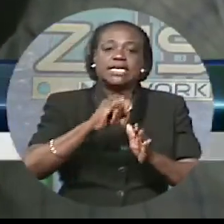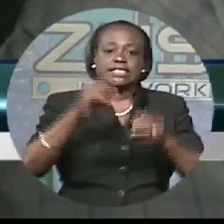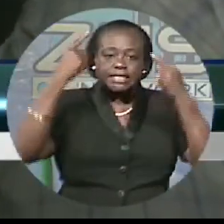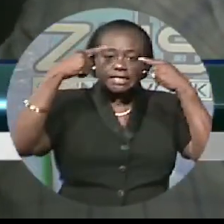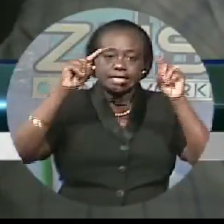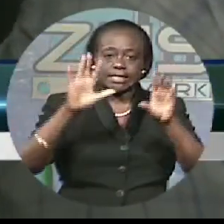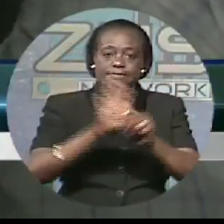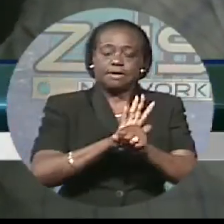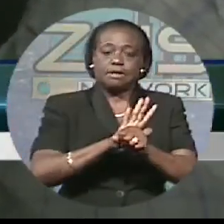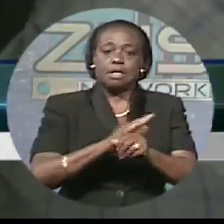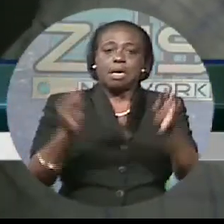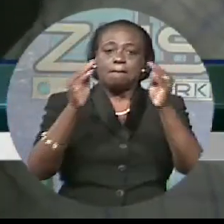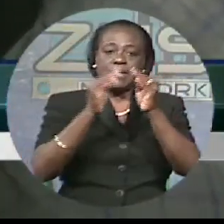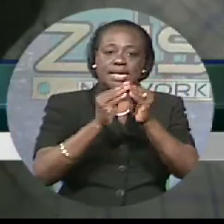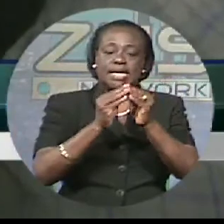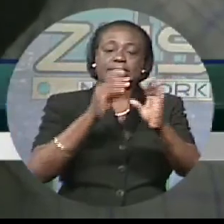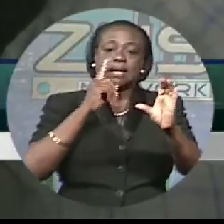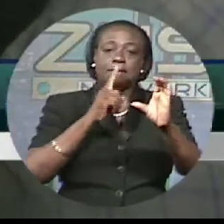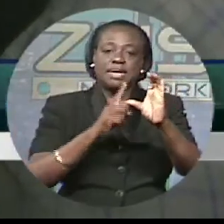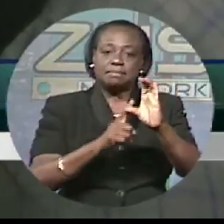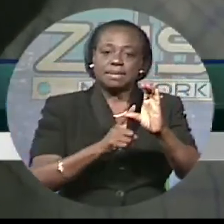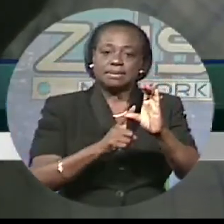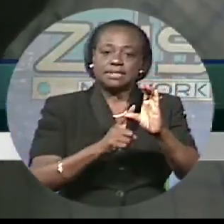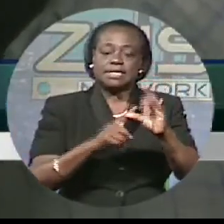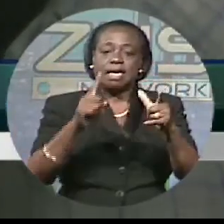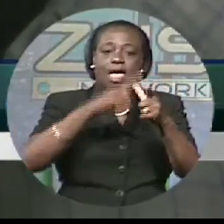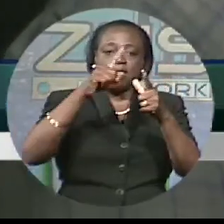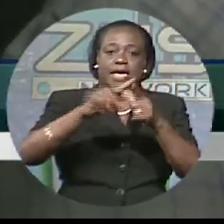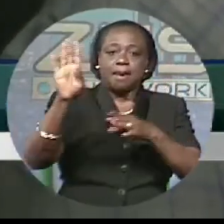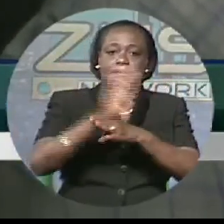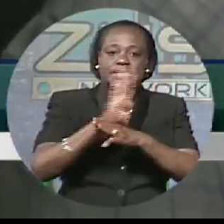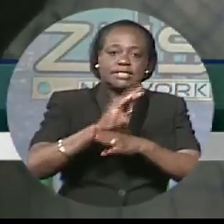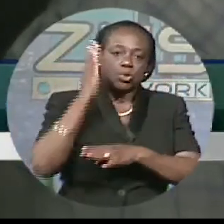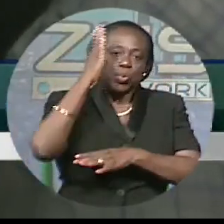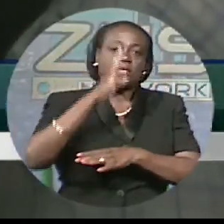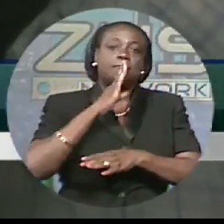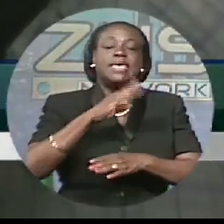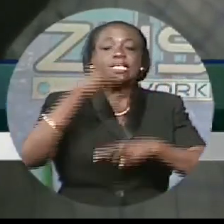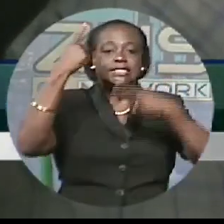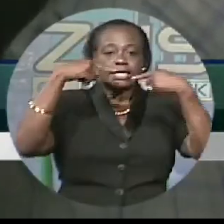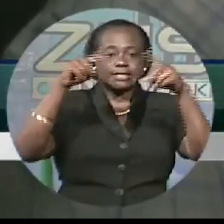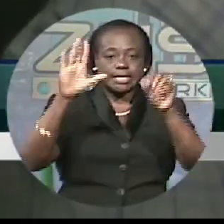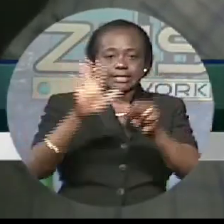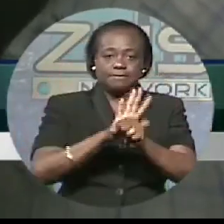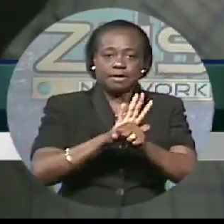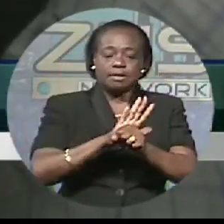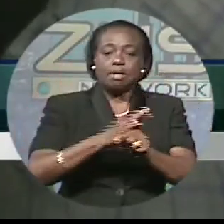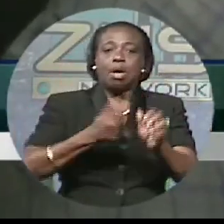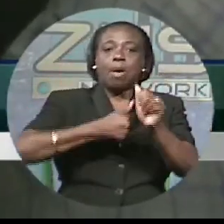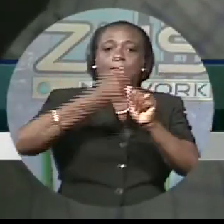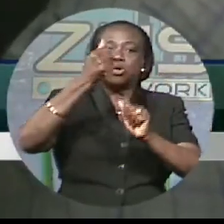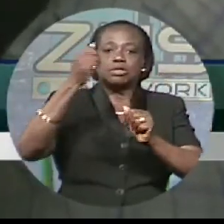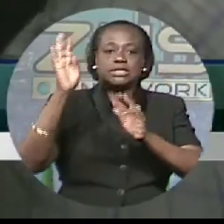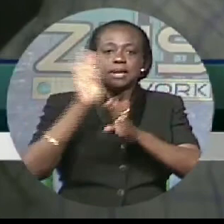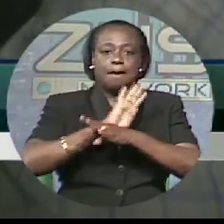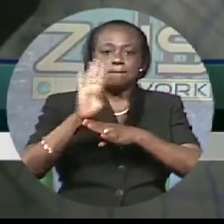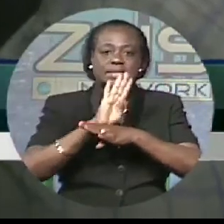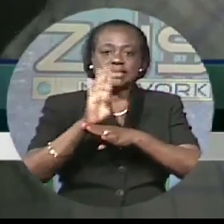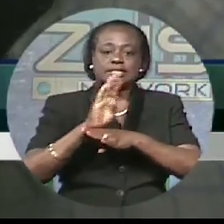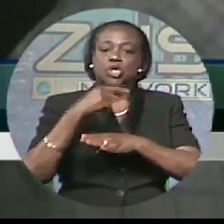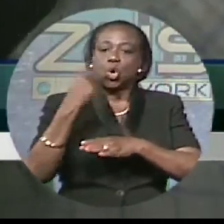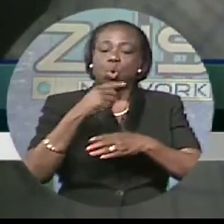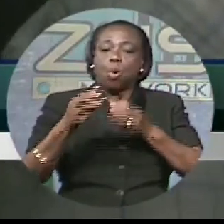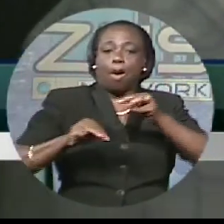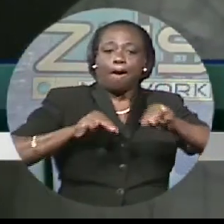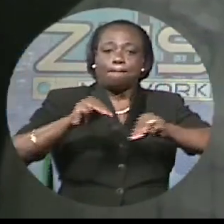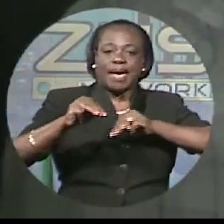of meeting its commitments and so forth. Then businesses will also be successful. Most businesses who manage them properly, let